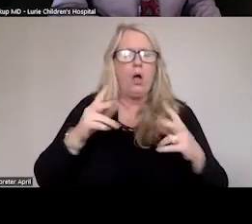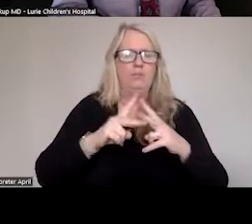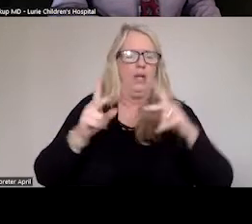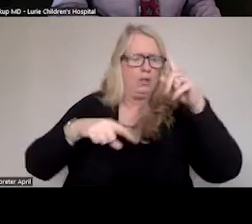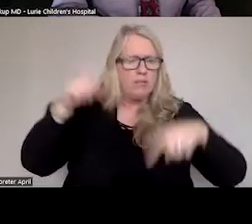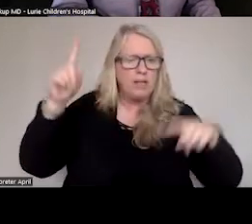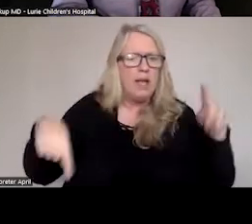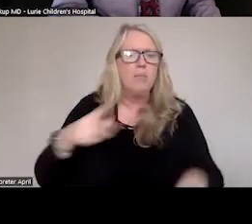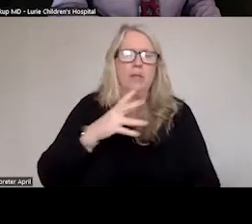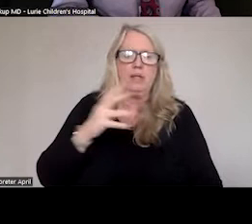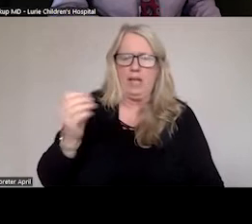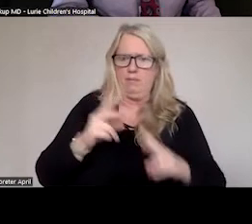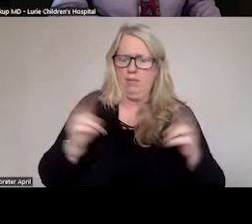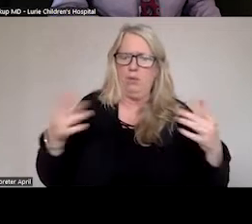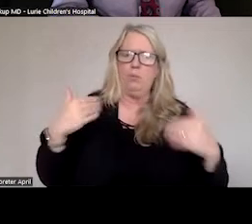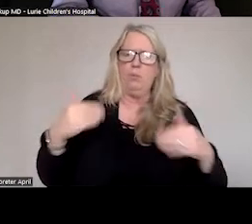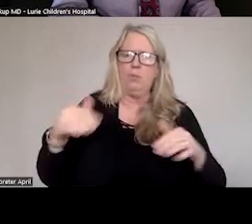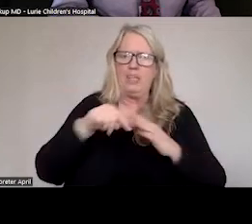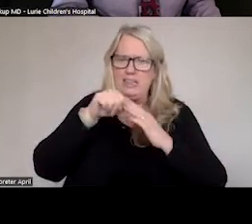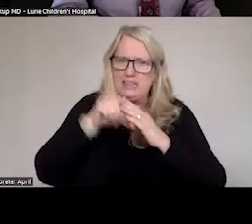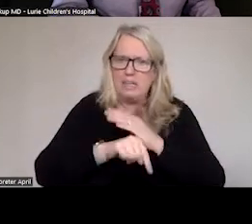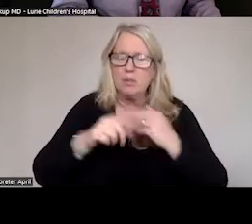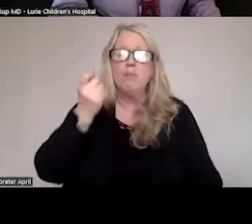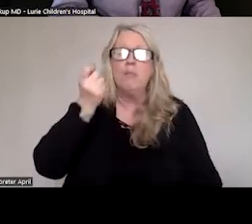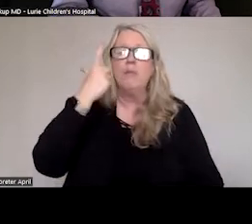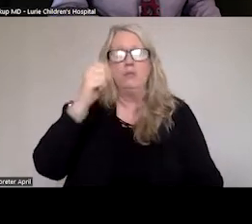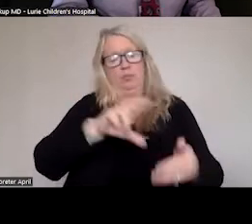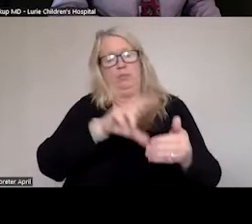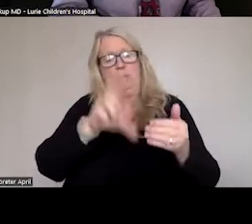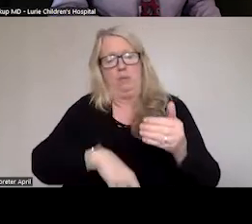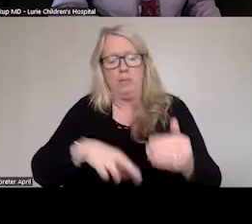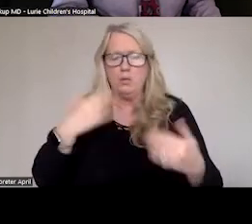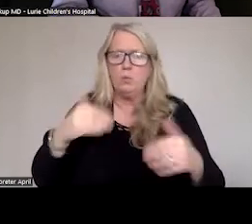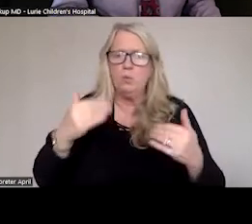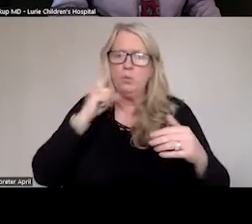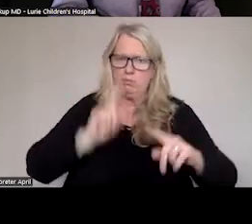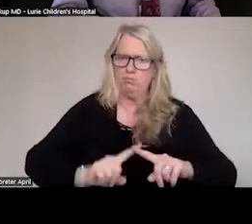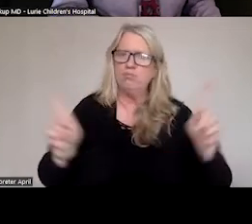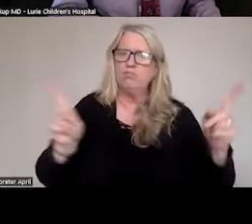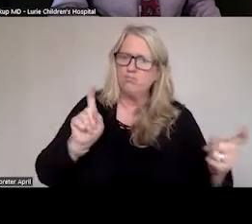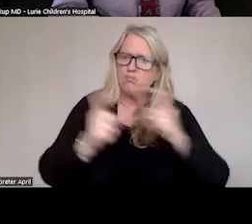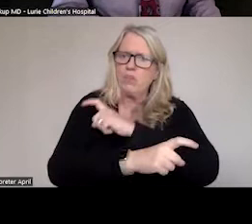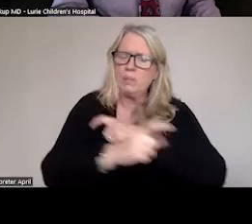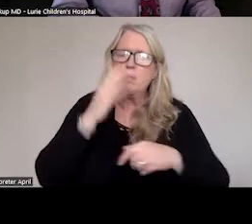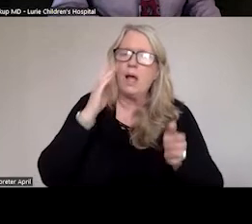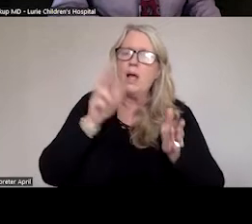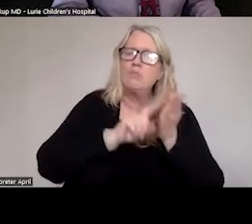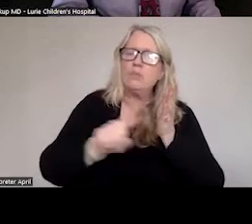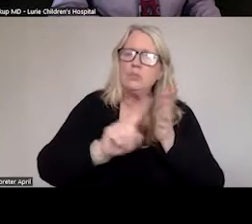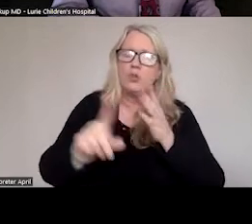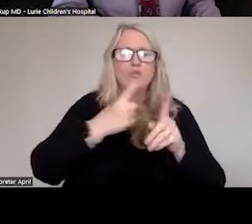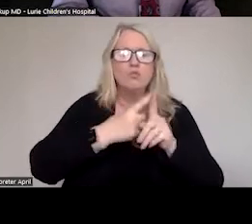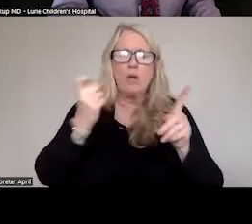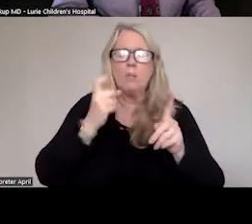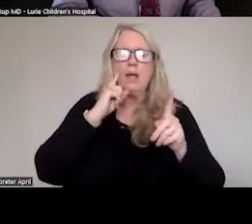really intensive, but the outcome is really transformative, right? Because then the research is really is done by